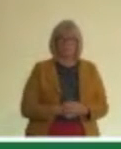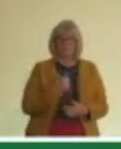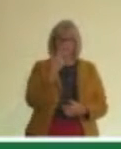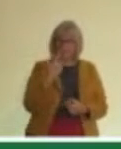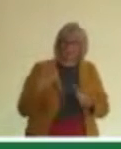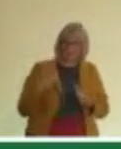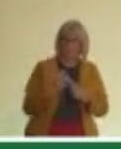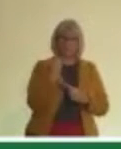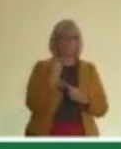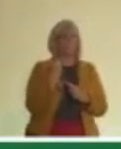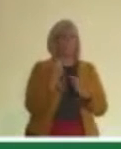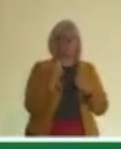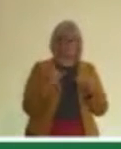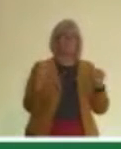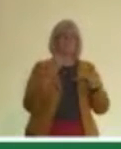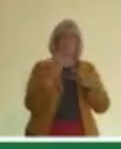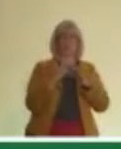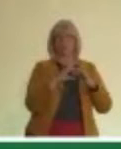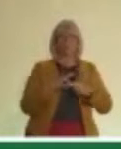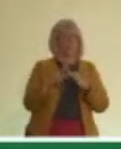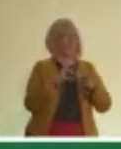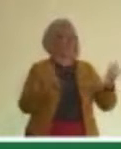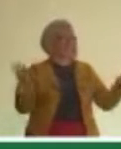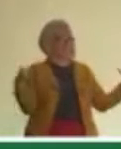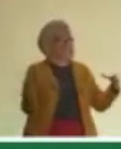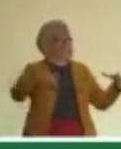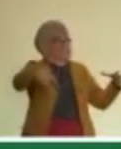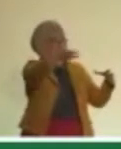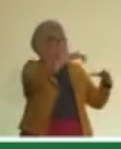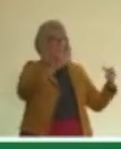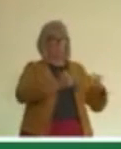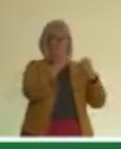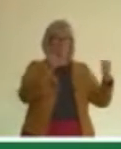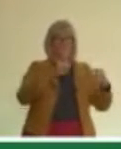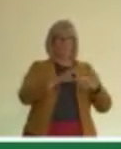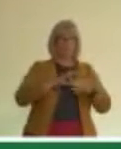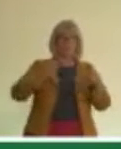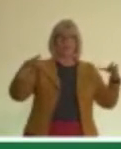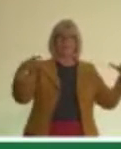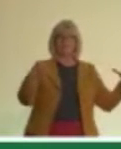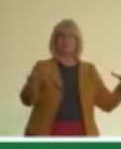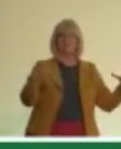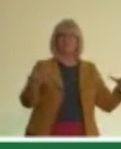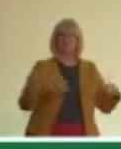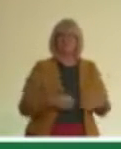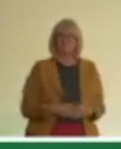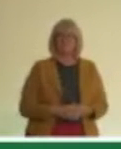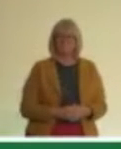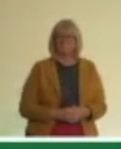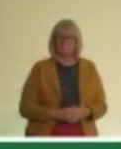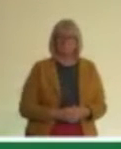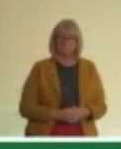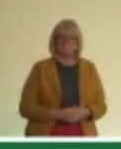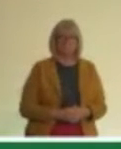together, this powerful collective, both in this room and in the wider world. It's a